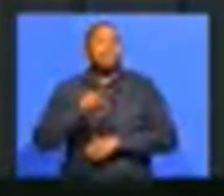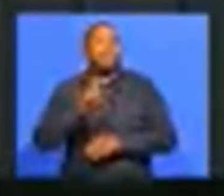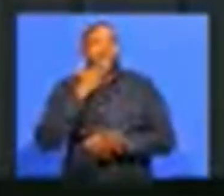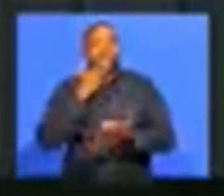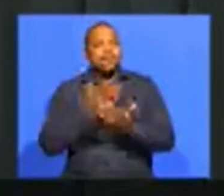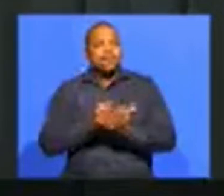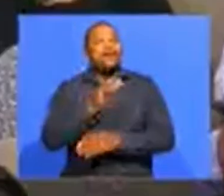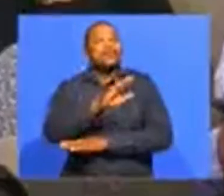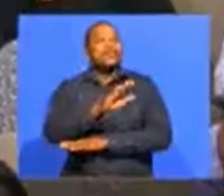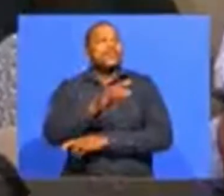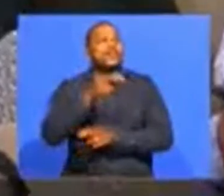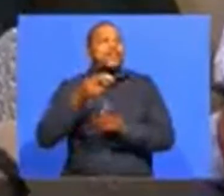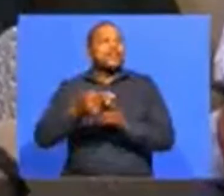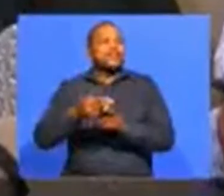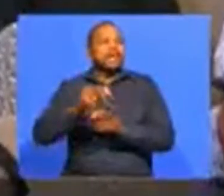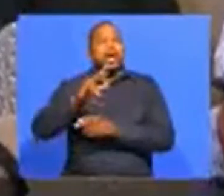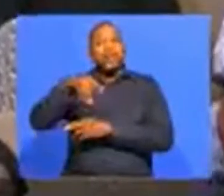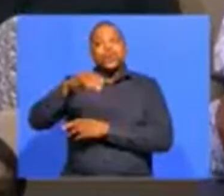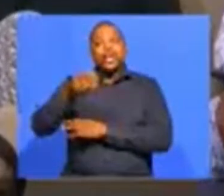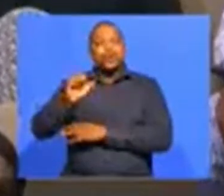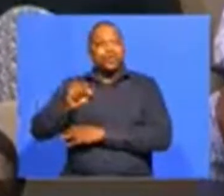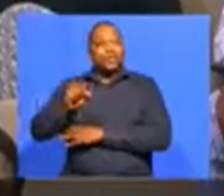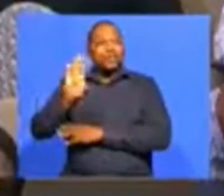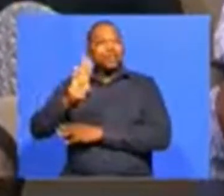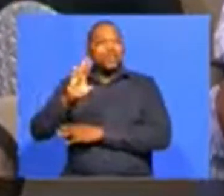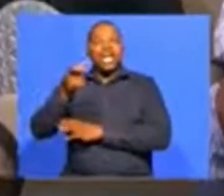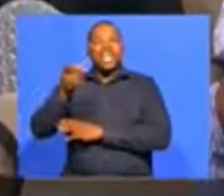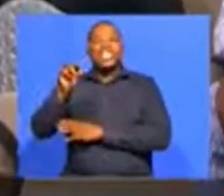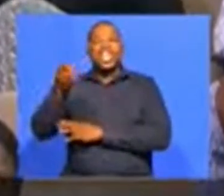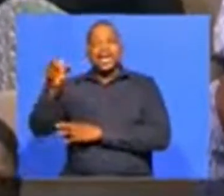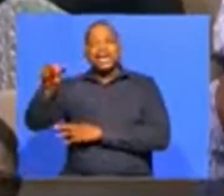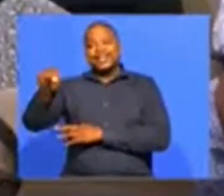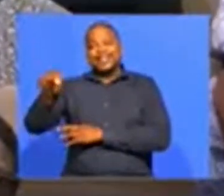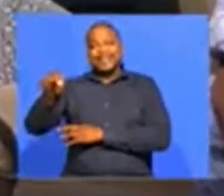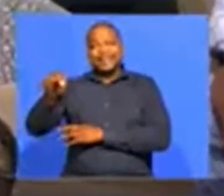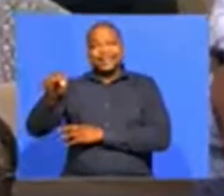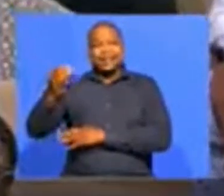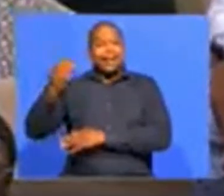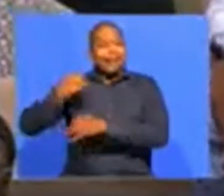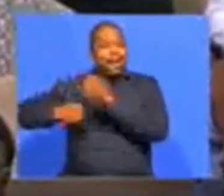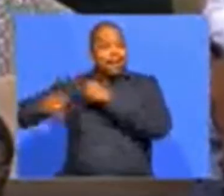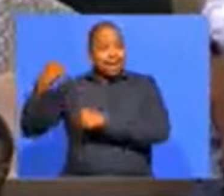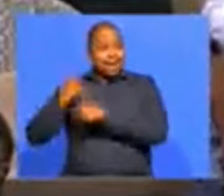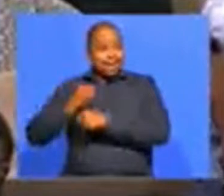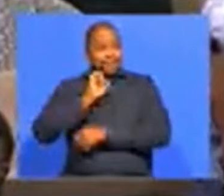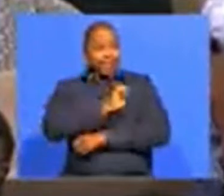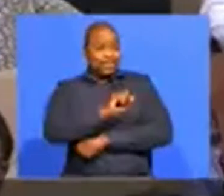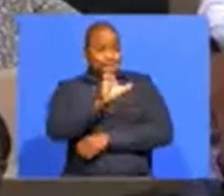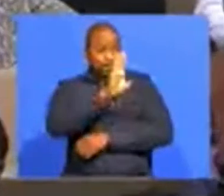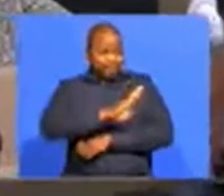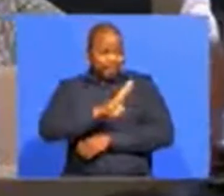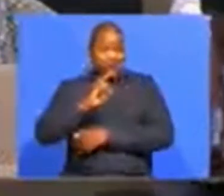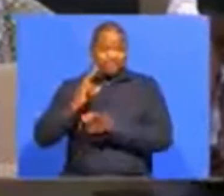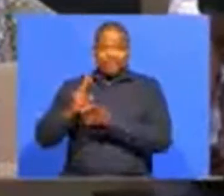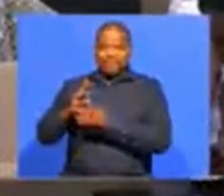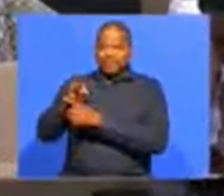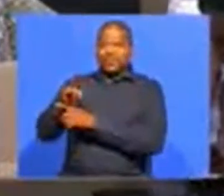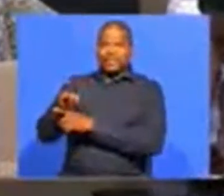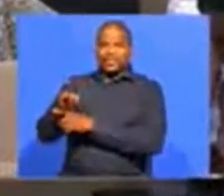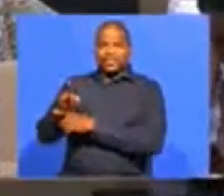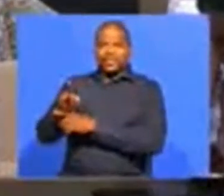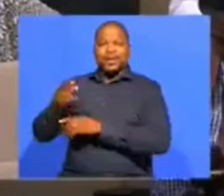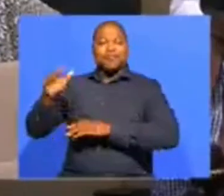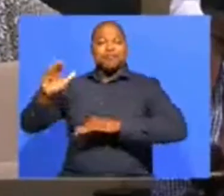Good afternoon. My name is Botlako from the Botswana Guardian. Last year, Your Excellencies, Botswana undertook a state visit